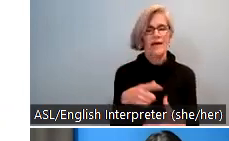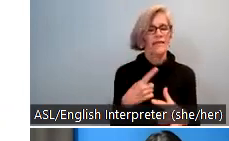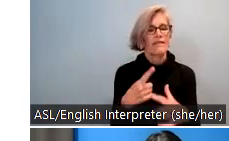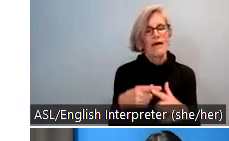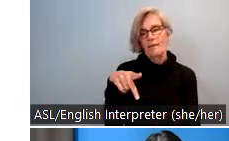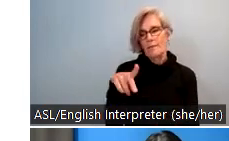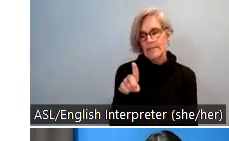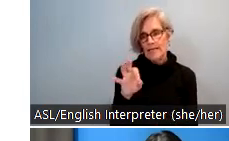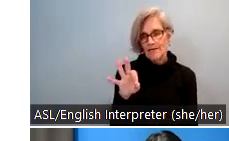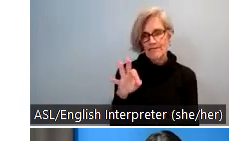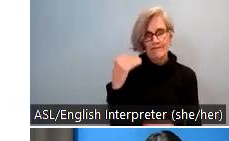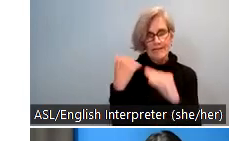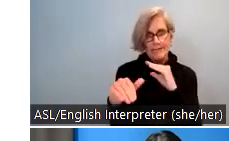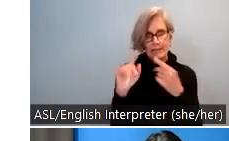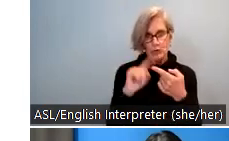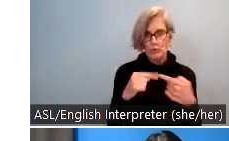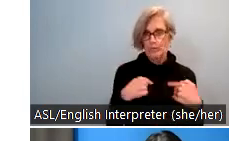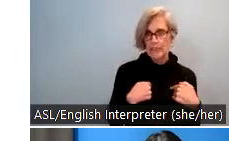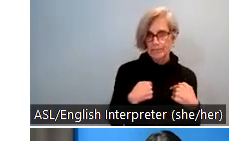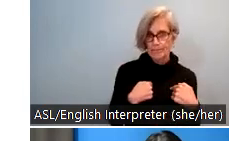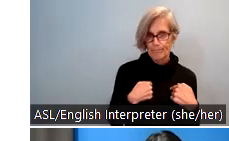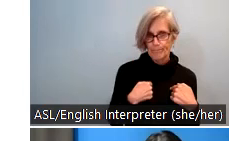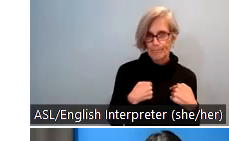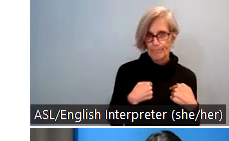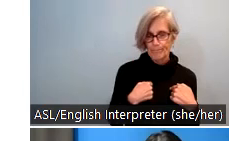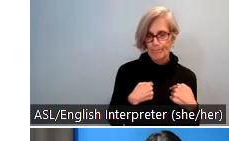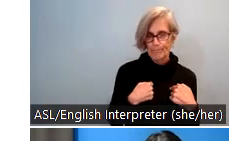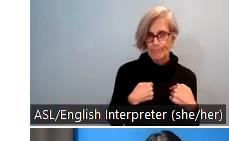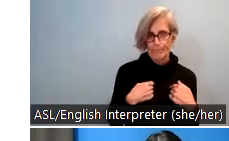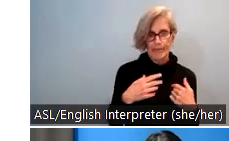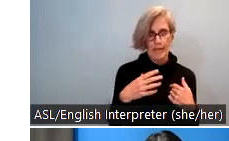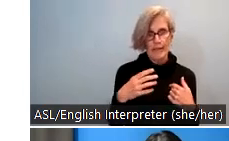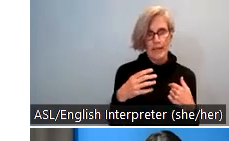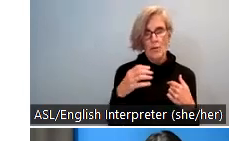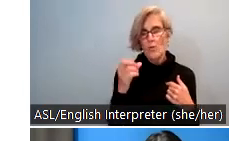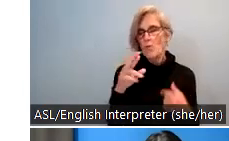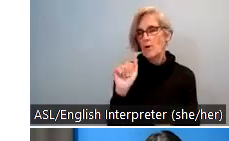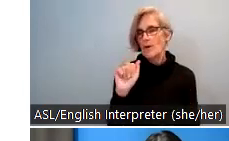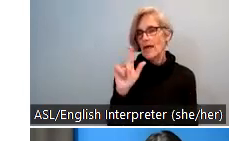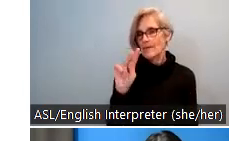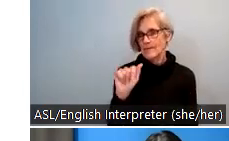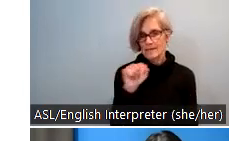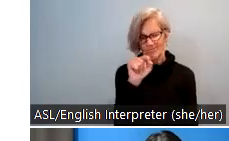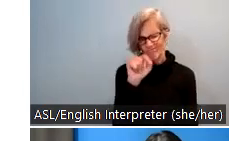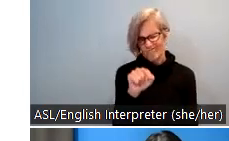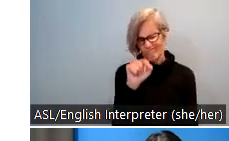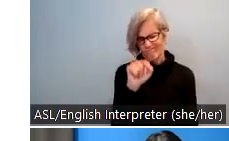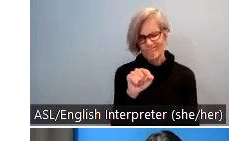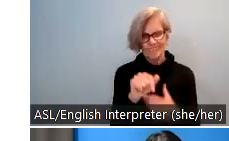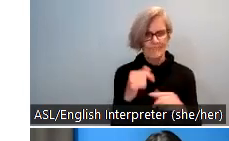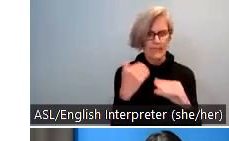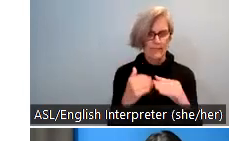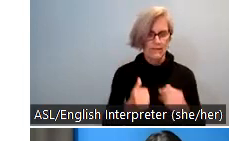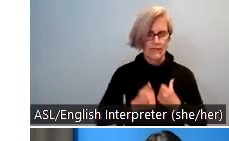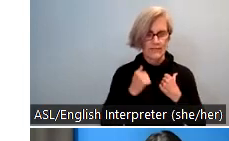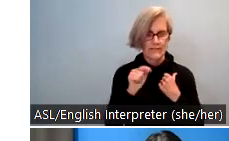to myself and Alina at these at our email addresses here.